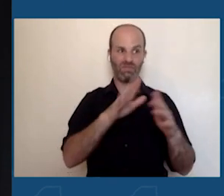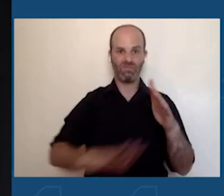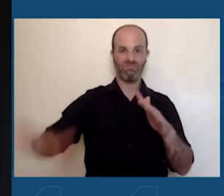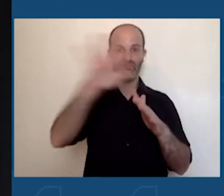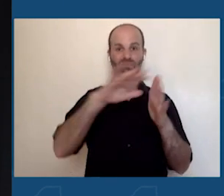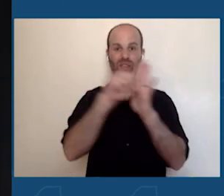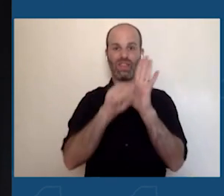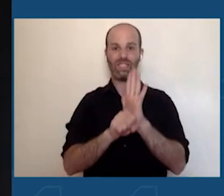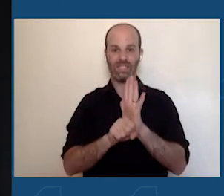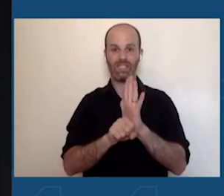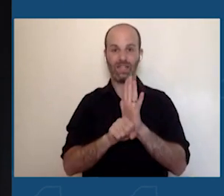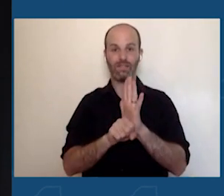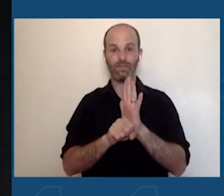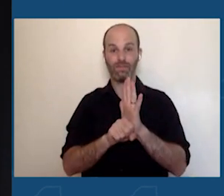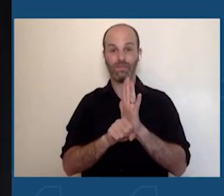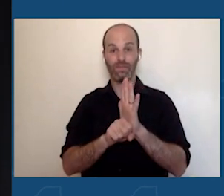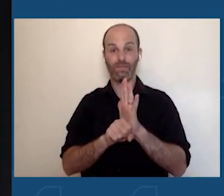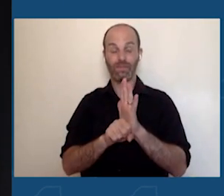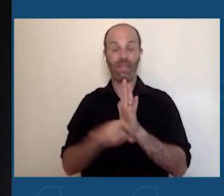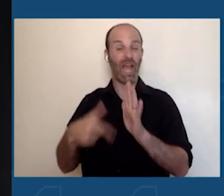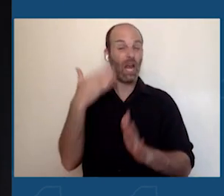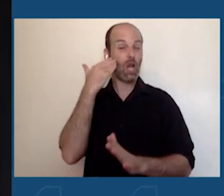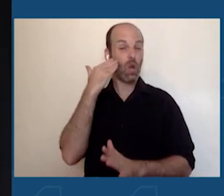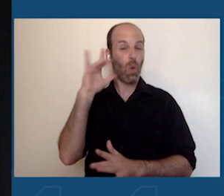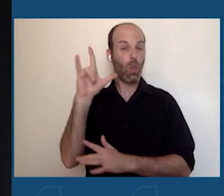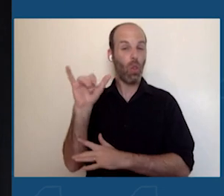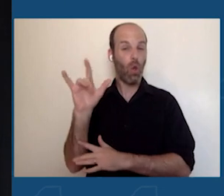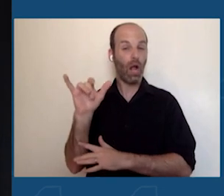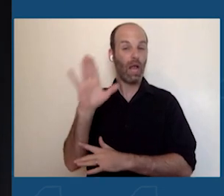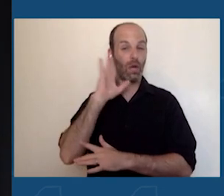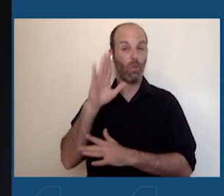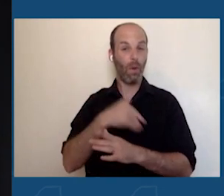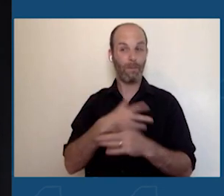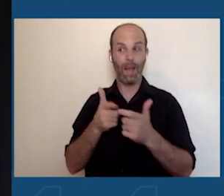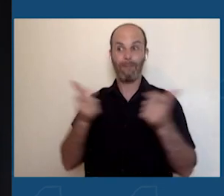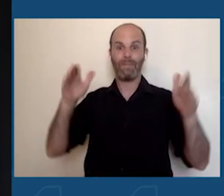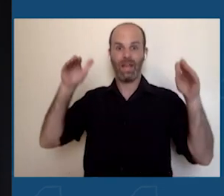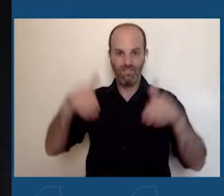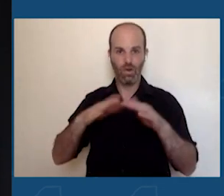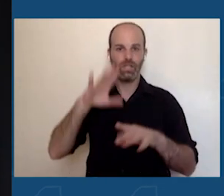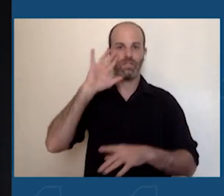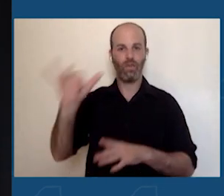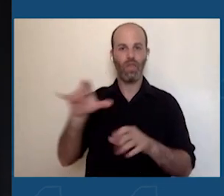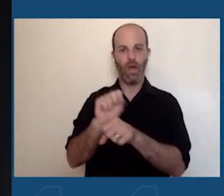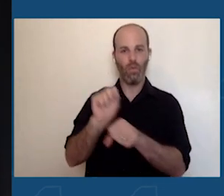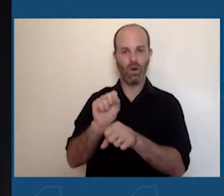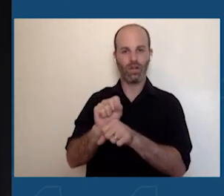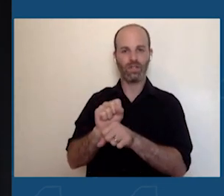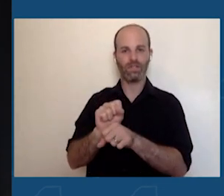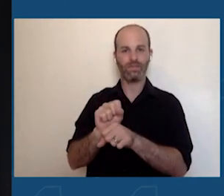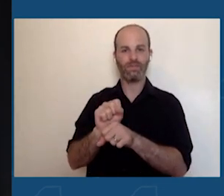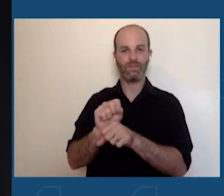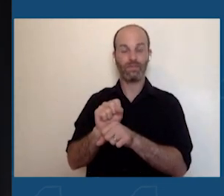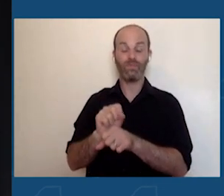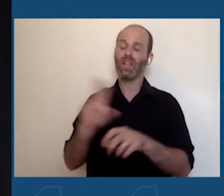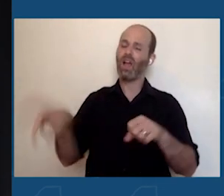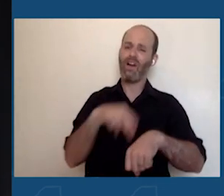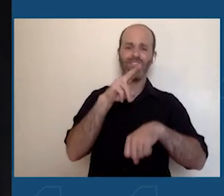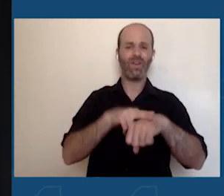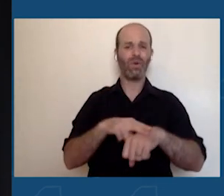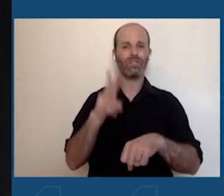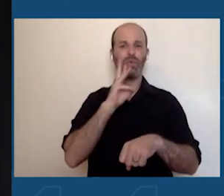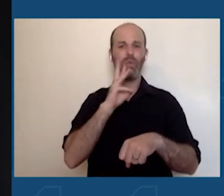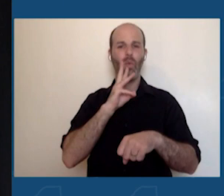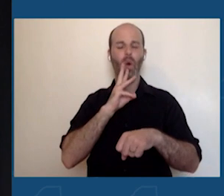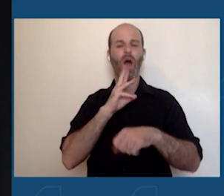I know that Long Island will be a major focus of that work, and of course, water infrastructure,